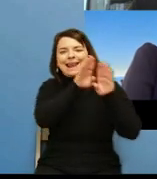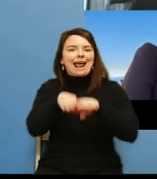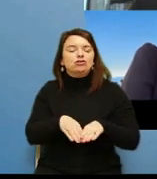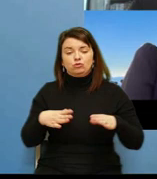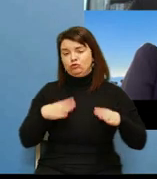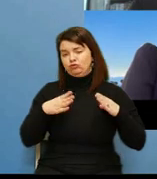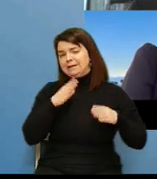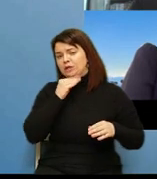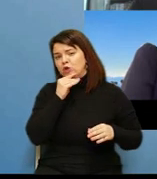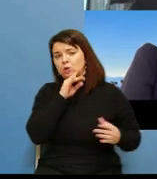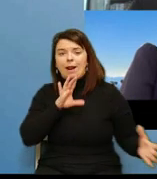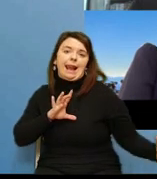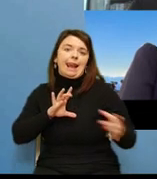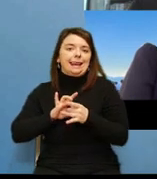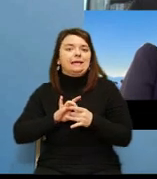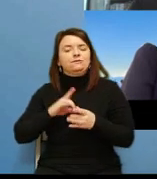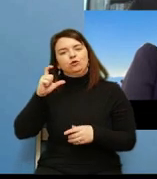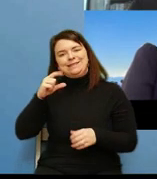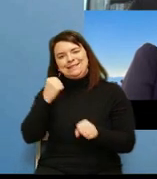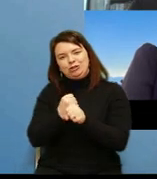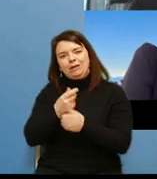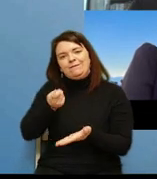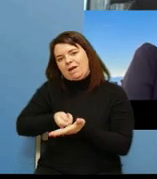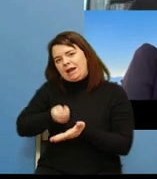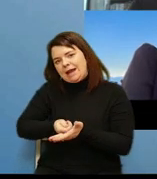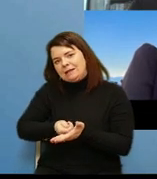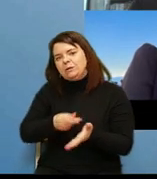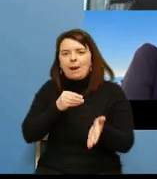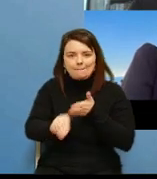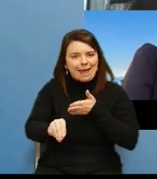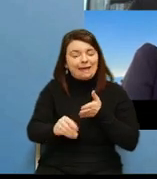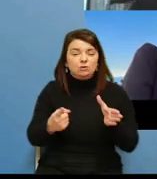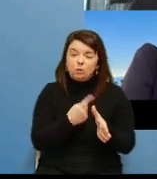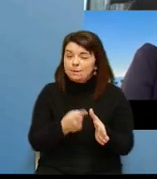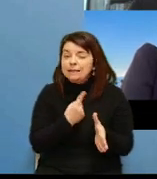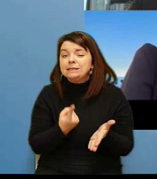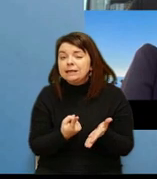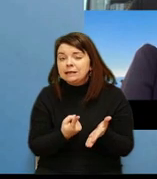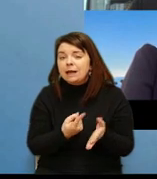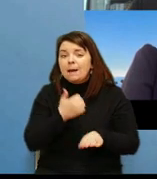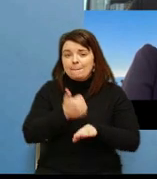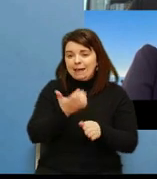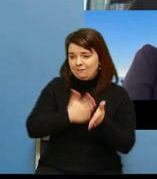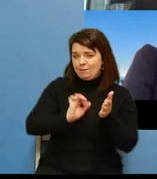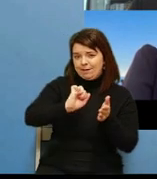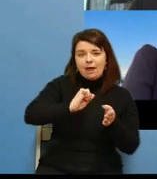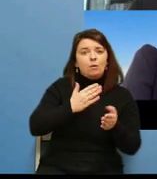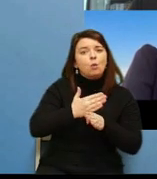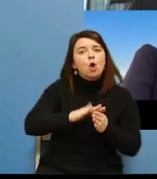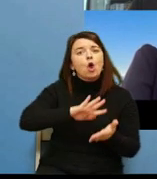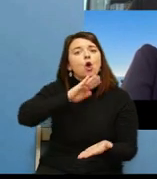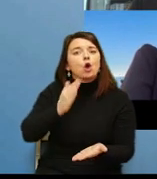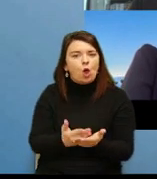already use nationally, and it automatically ties into our back end of the CCG for finances, and they'll get paid automatically based